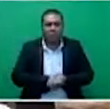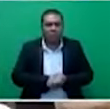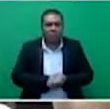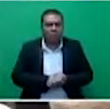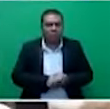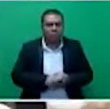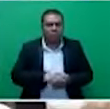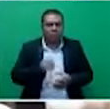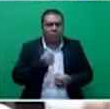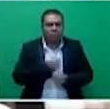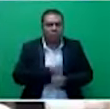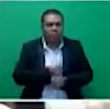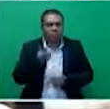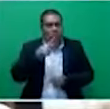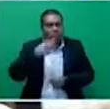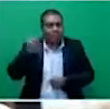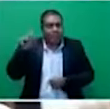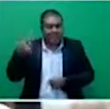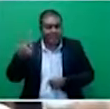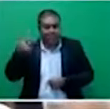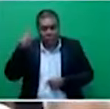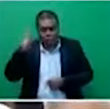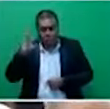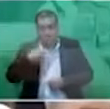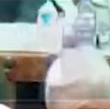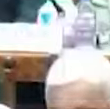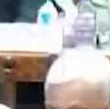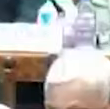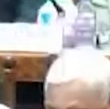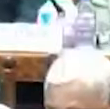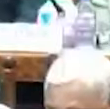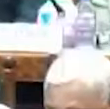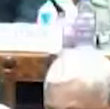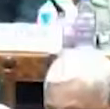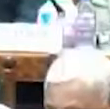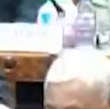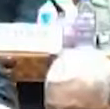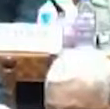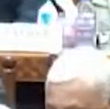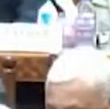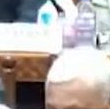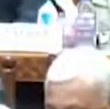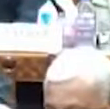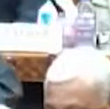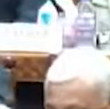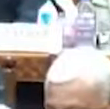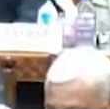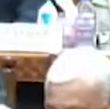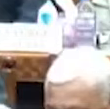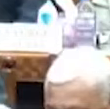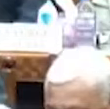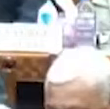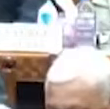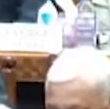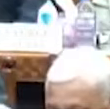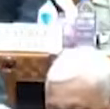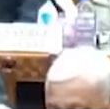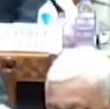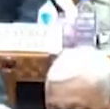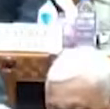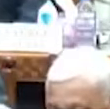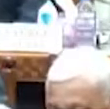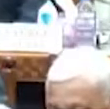2007, sir, we had, because the law was such then, we had people like Felix Anthony and Daniel Urai, who were